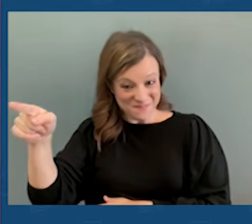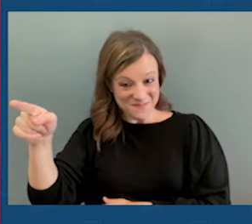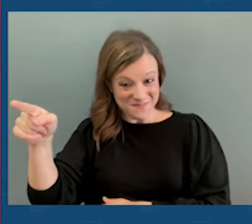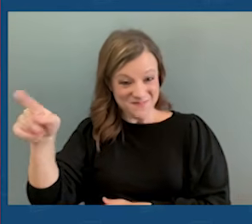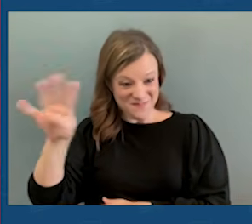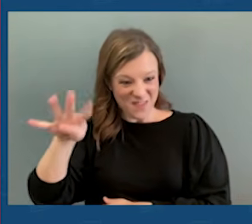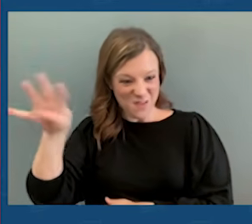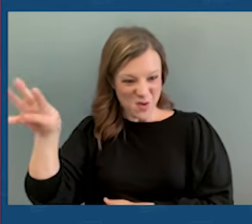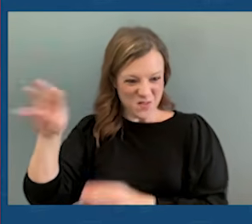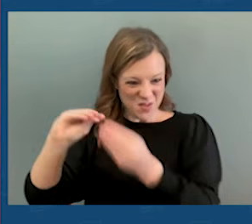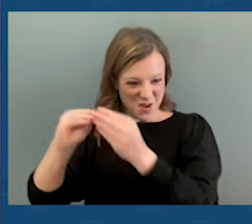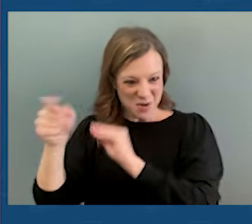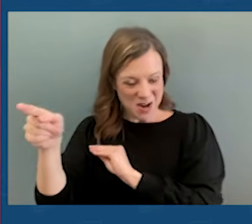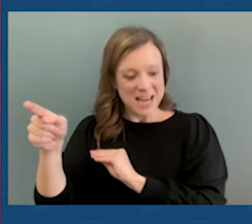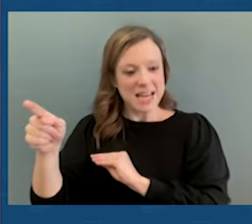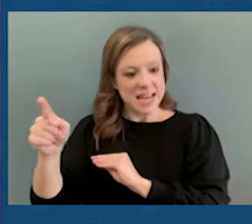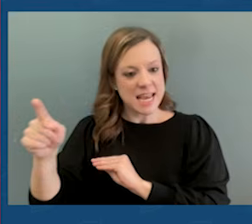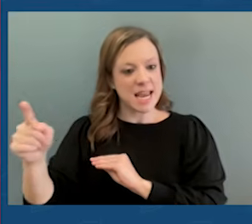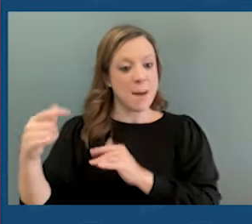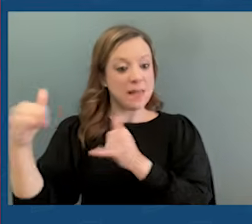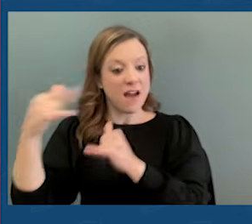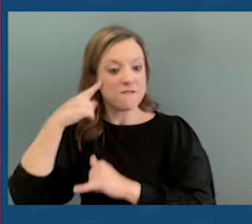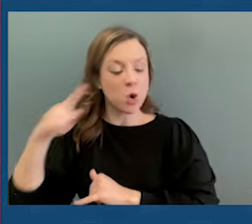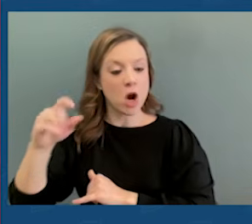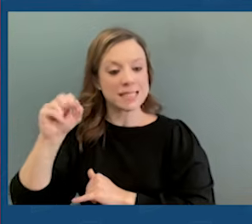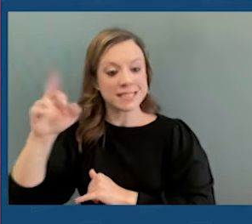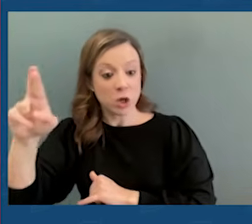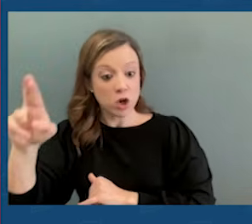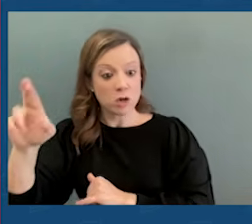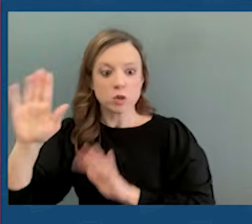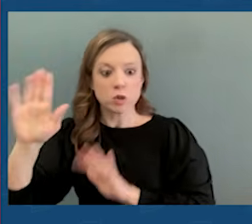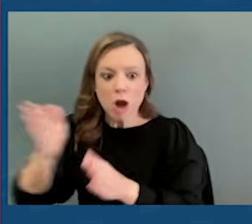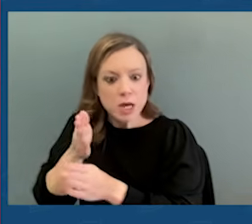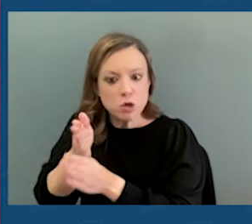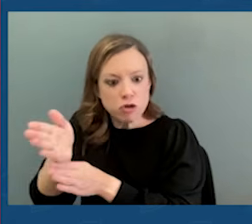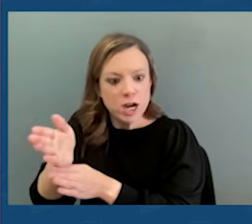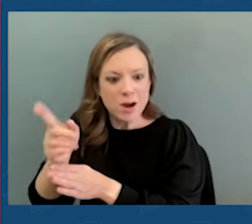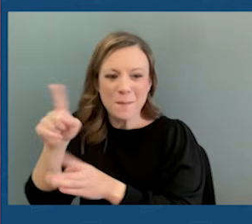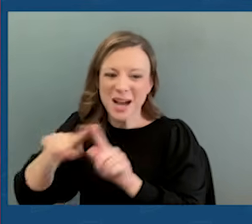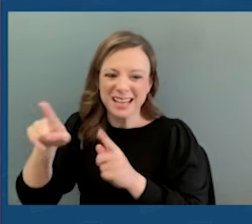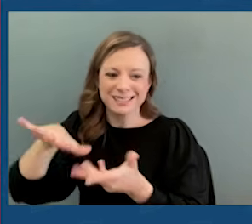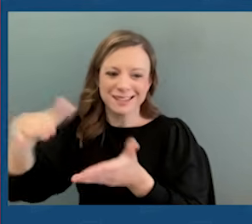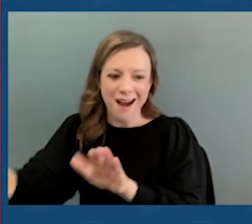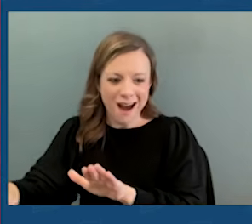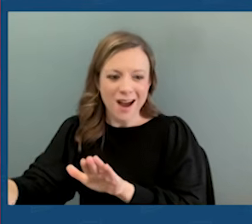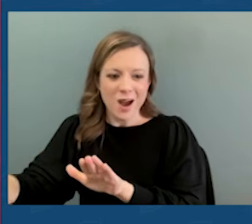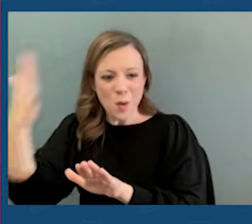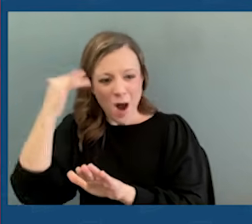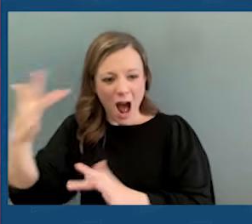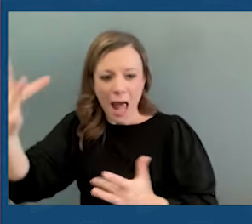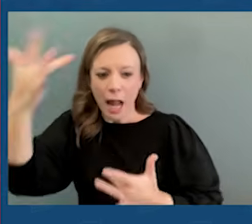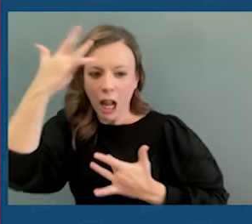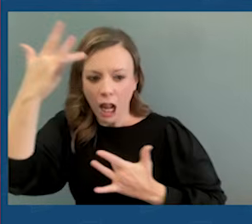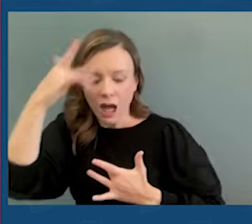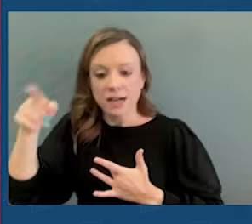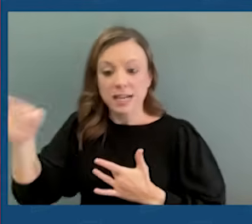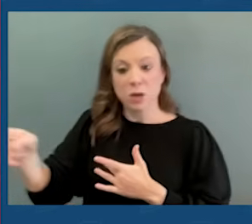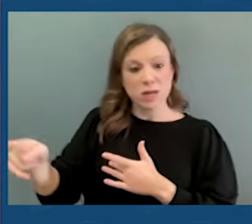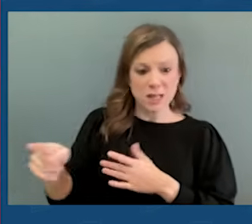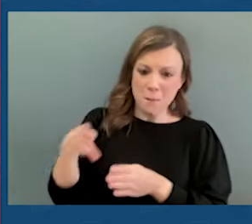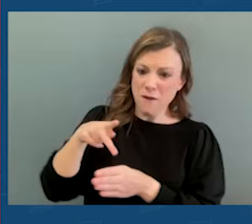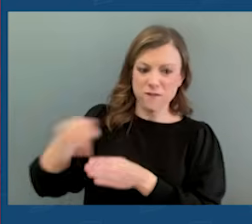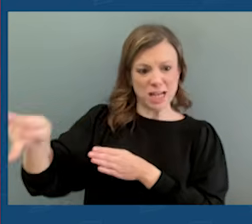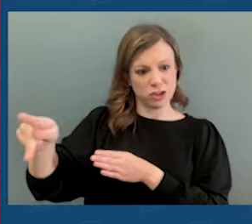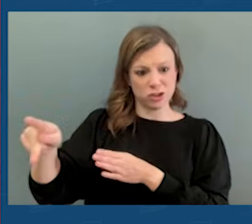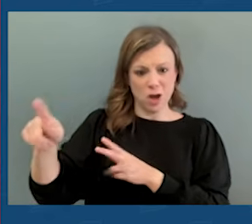He played for Syracuse, had a great career, but died, struck down by illness so early in his days as a professional ball player. He had no recognition